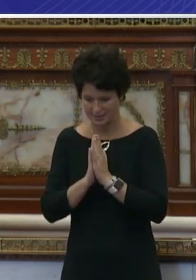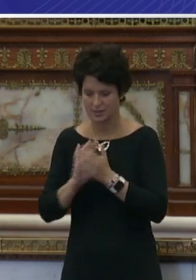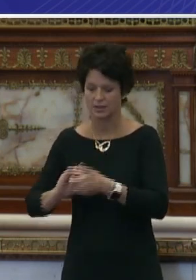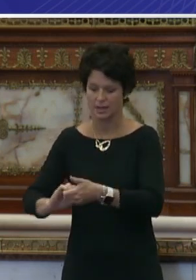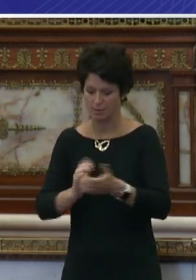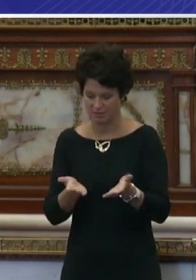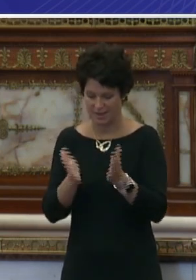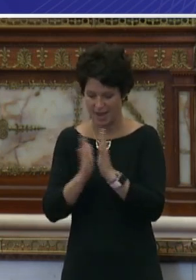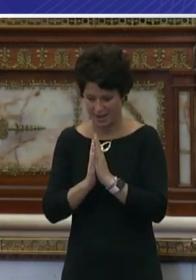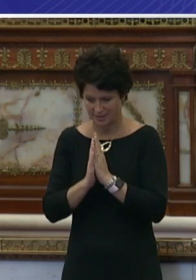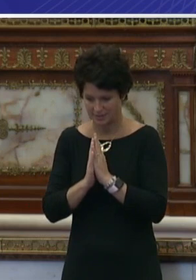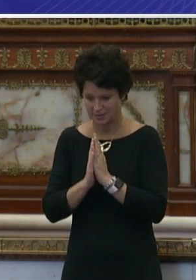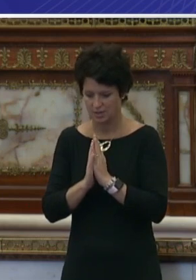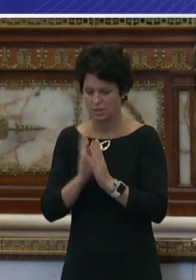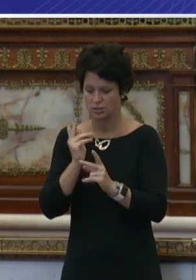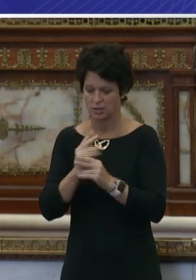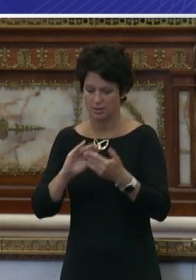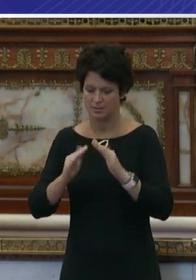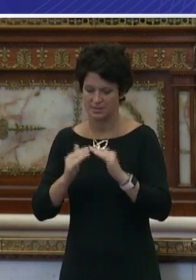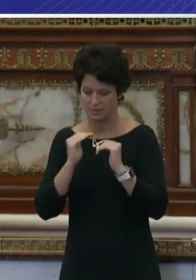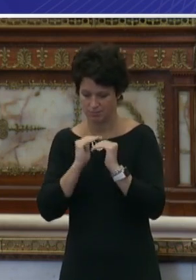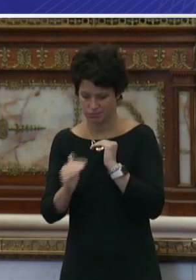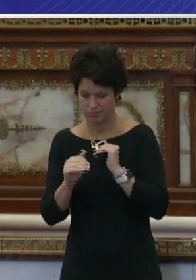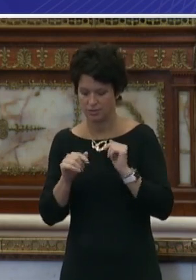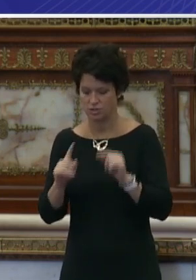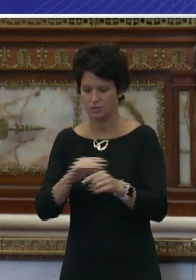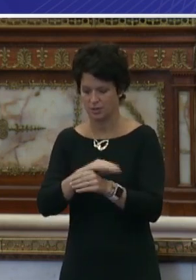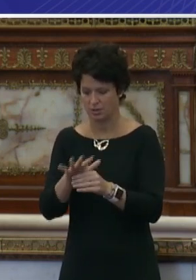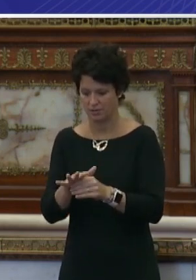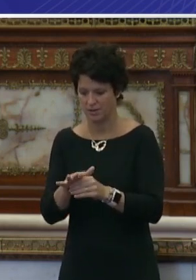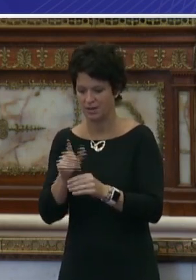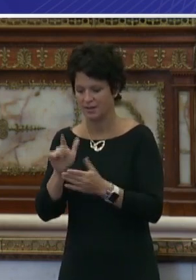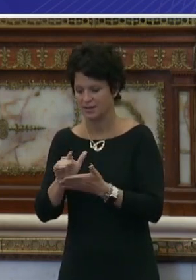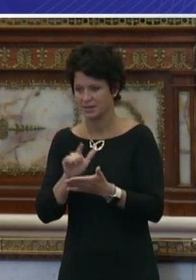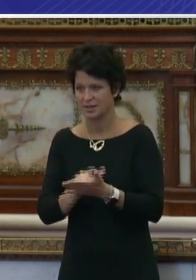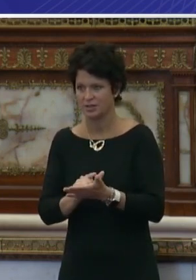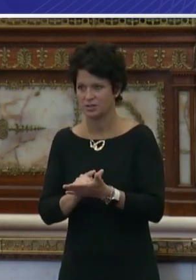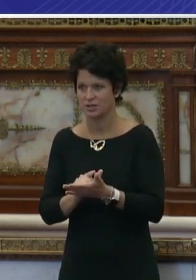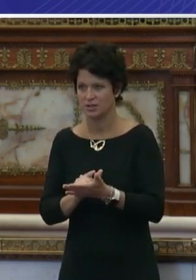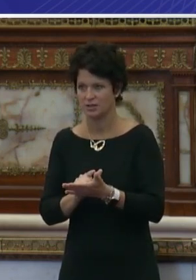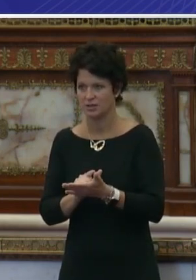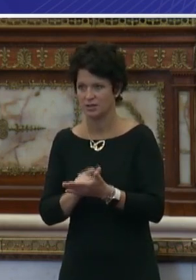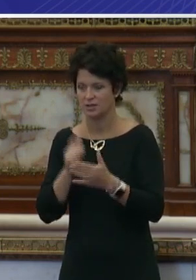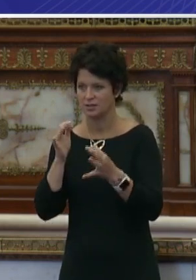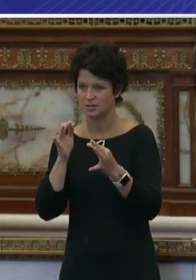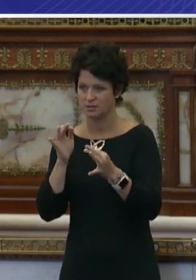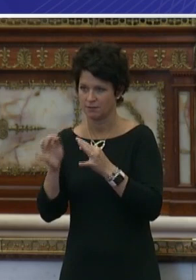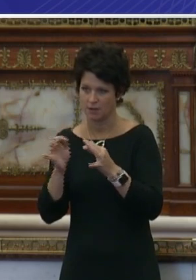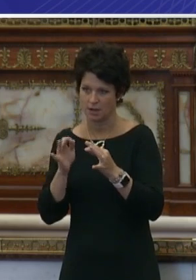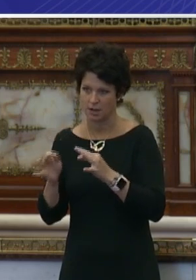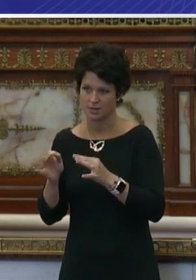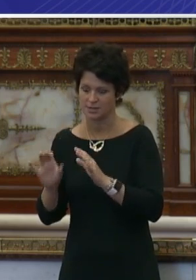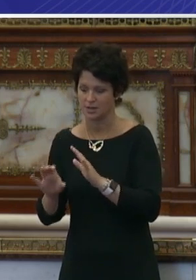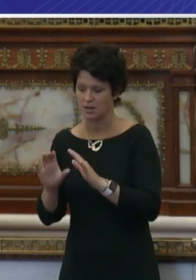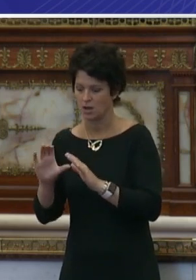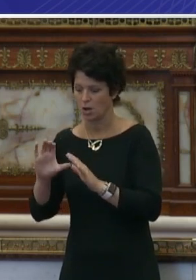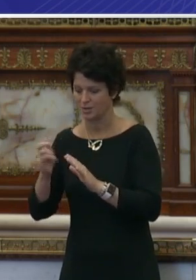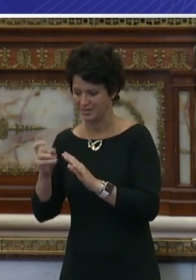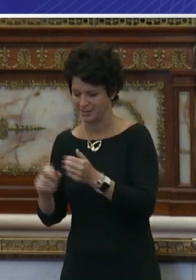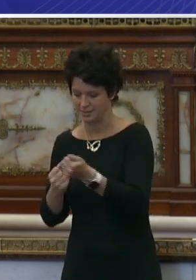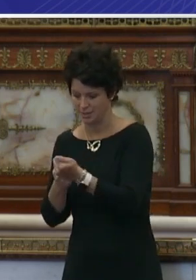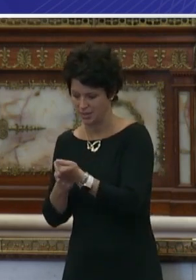collaboratively answered the call to maintain our city during the COVID-19 pandemic. This legislation unnecessarily divides our citizenry at a time when